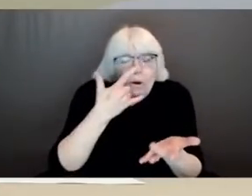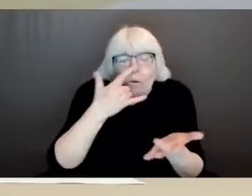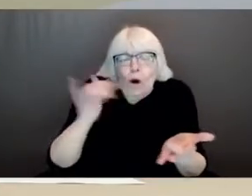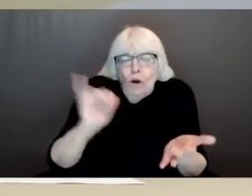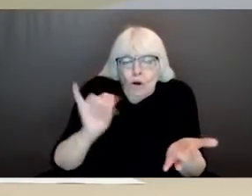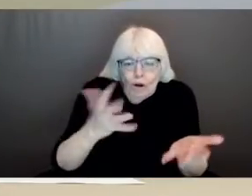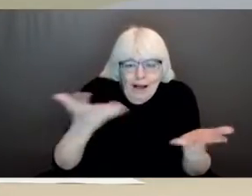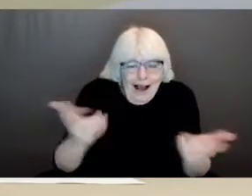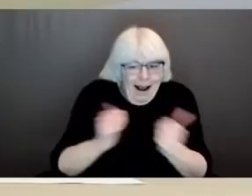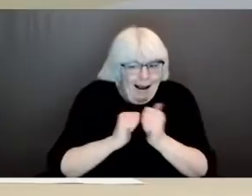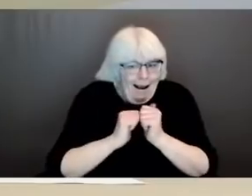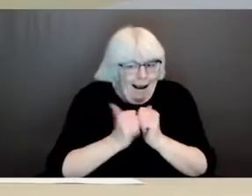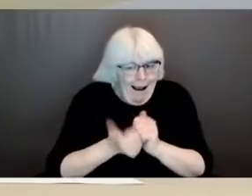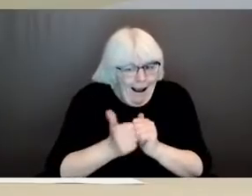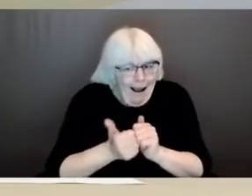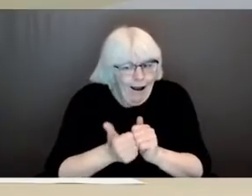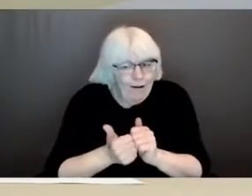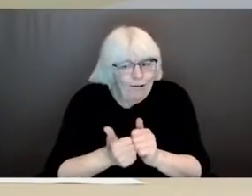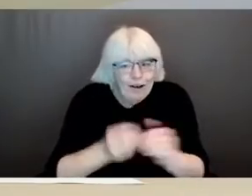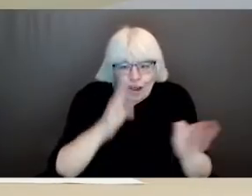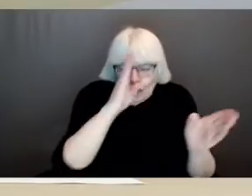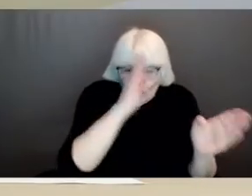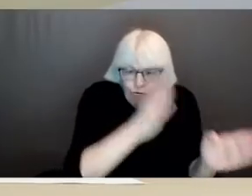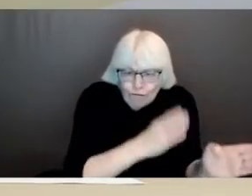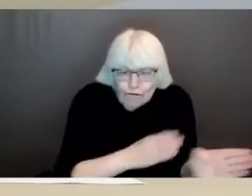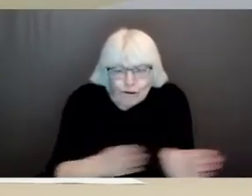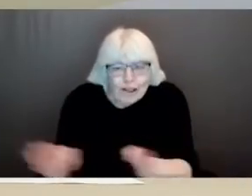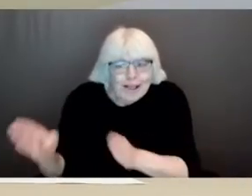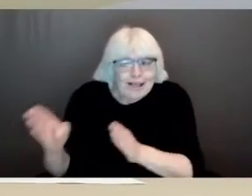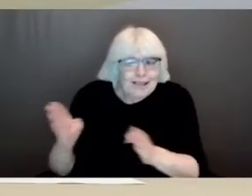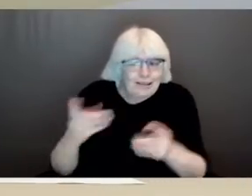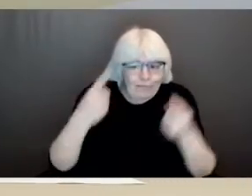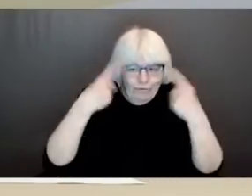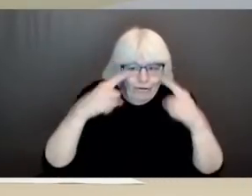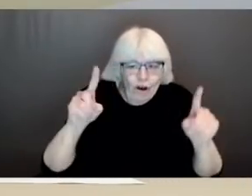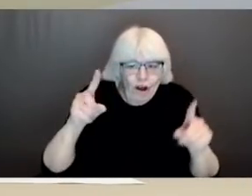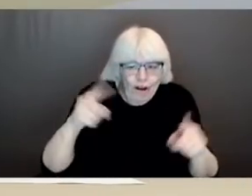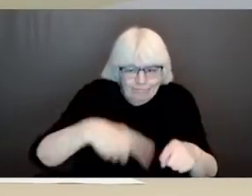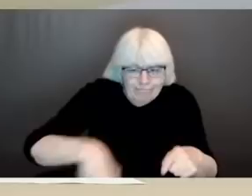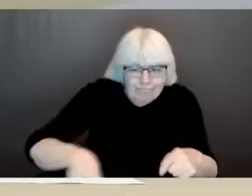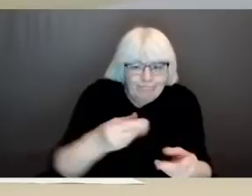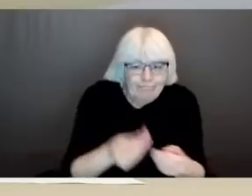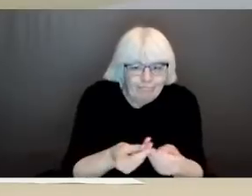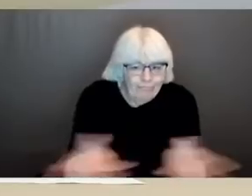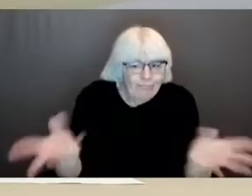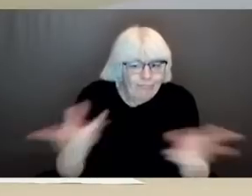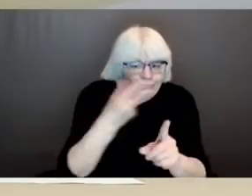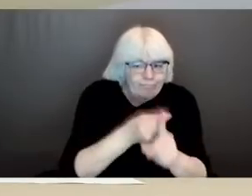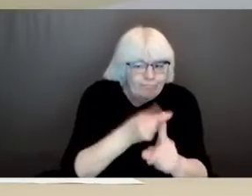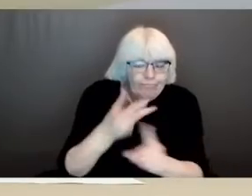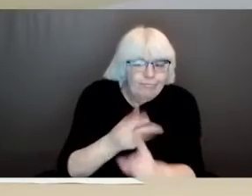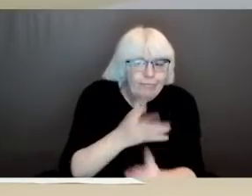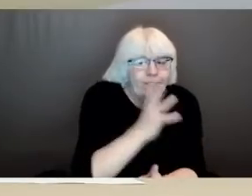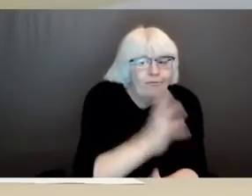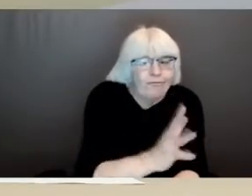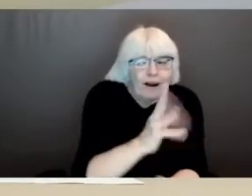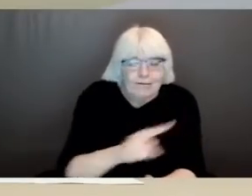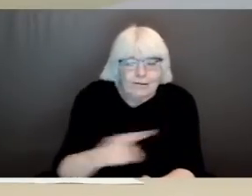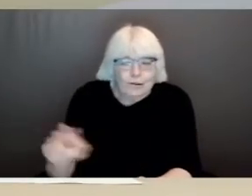strategies might be that would work for the 5 to 11-year-olds, and also